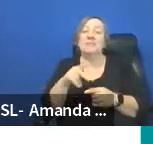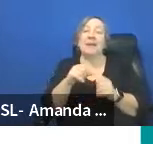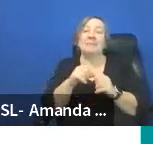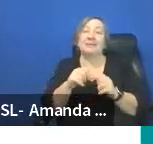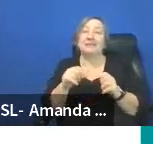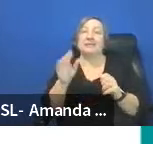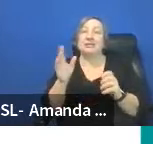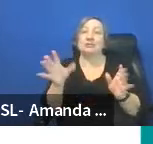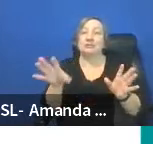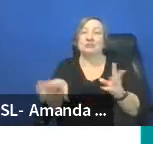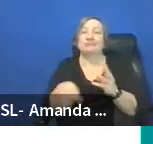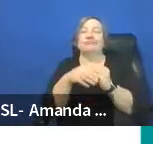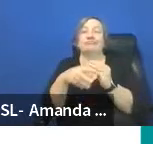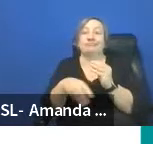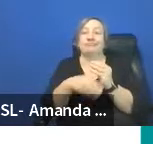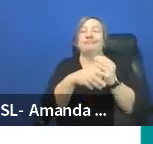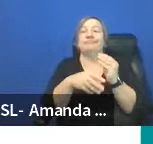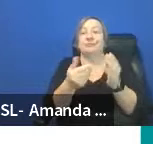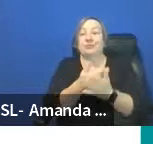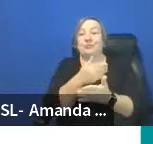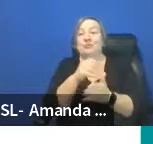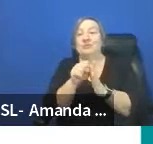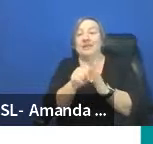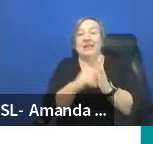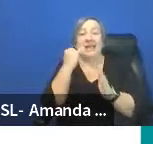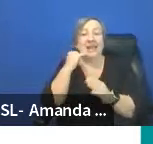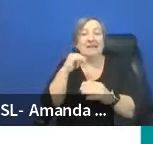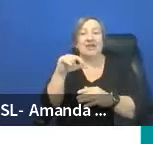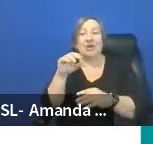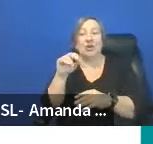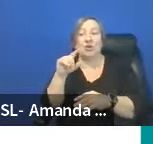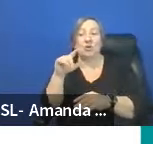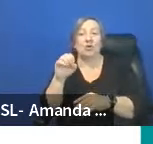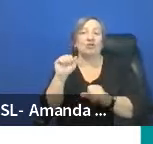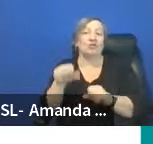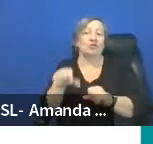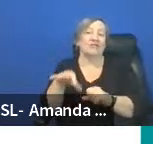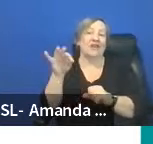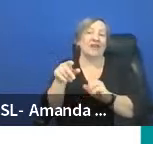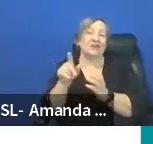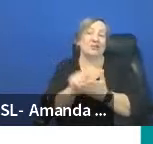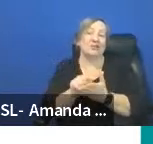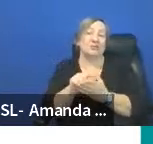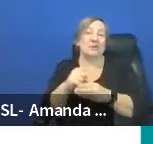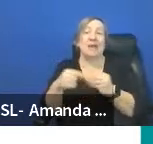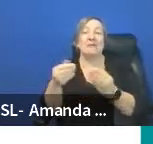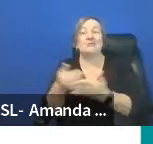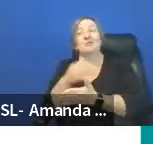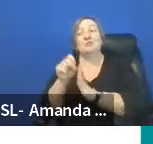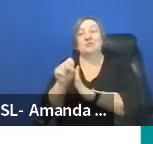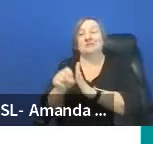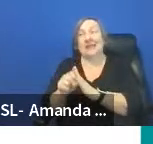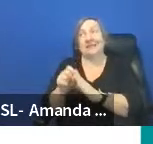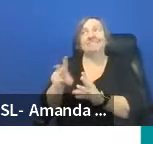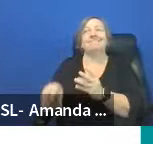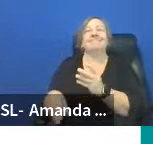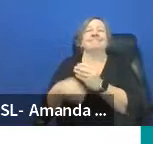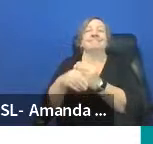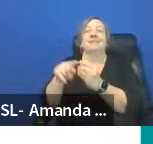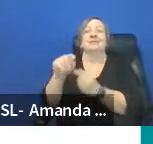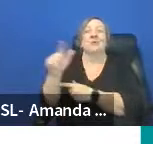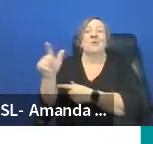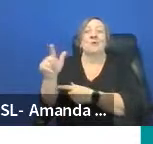up, and I'm sure that if I Googled it, I could find a newspaper article about some other state starting to toll that doesn't